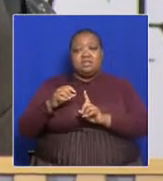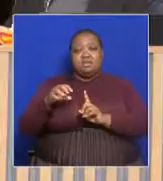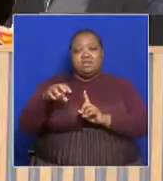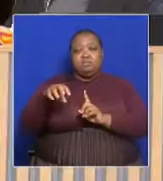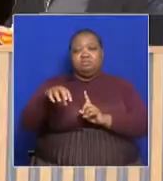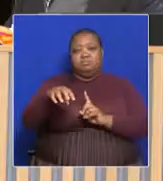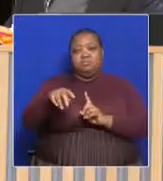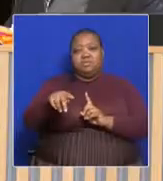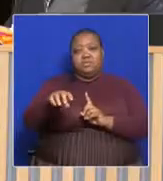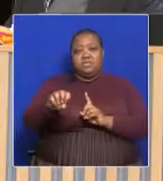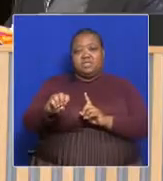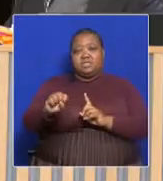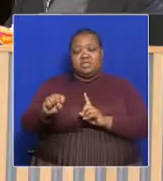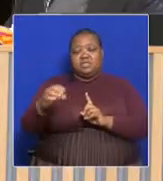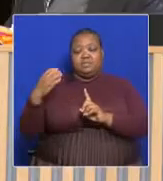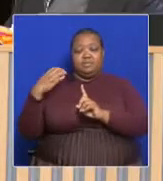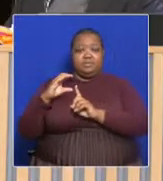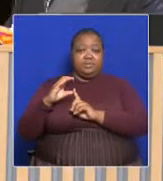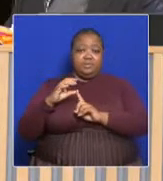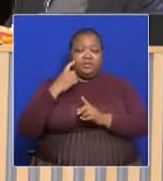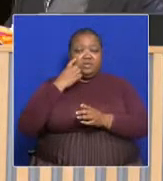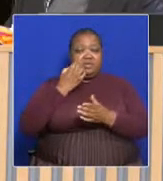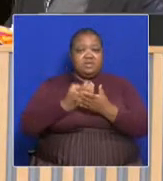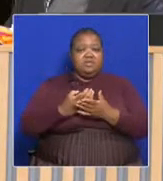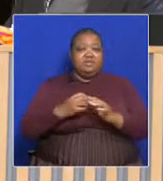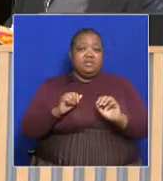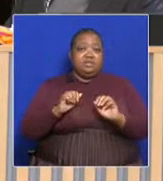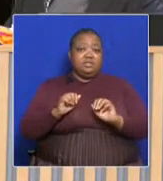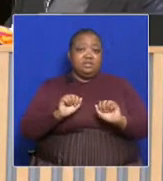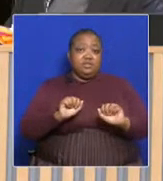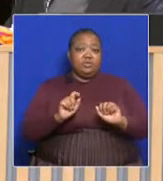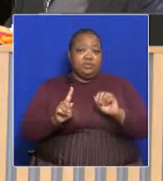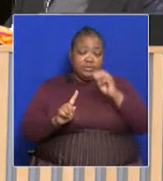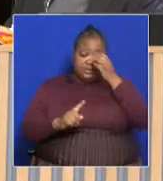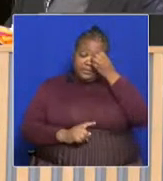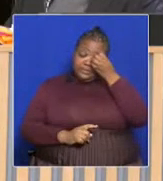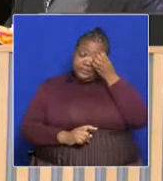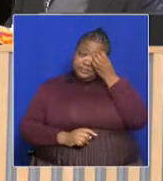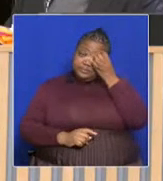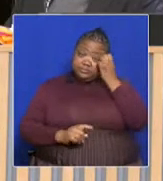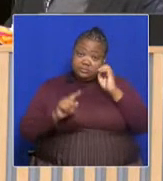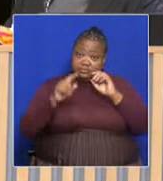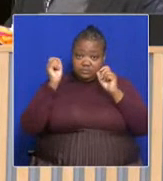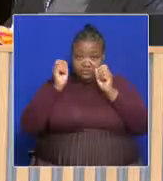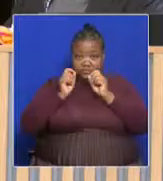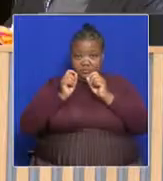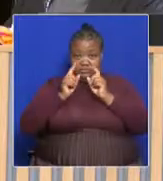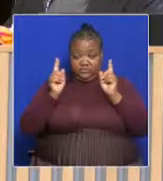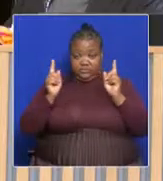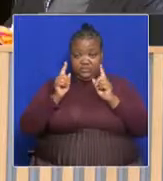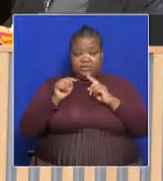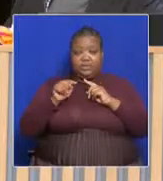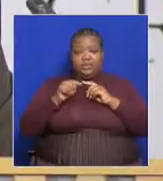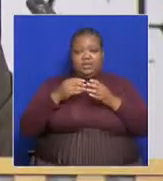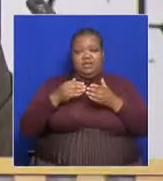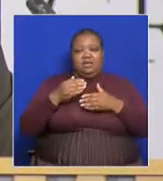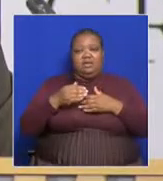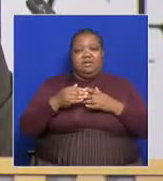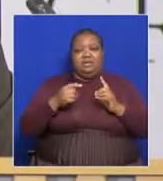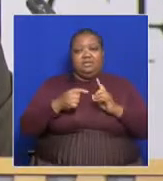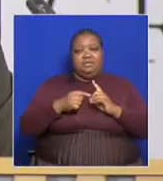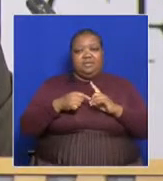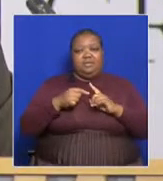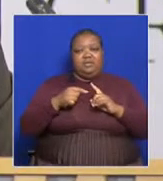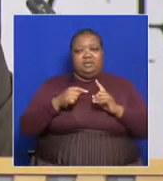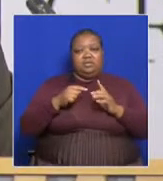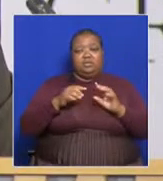your evidence that you only became aware of this after he was suspended or after he was